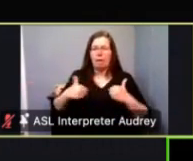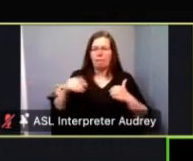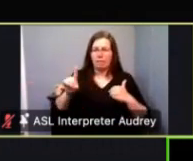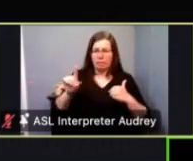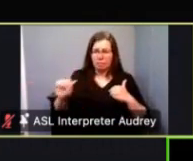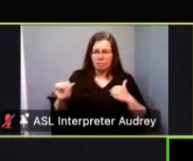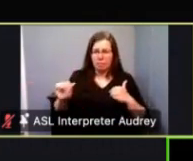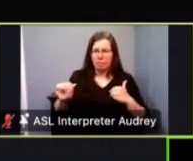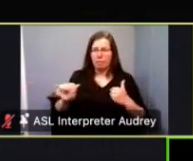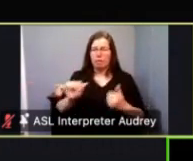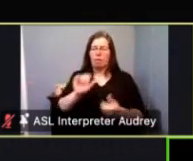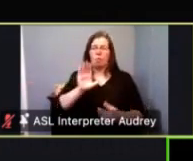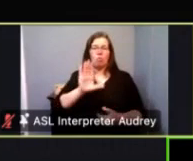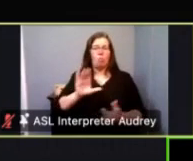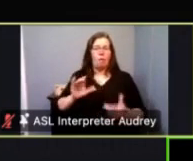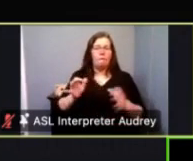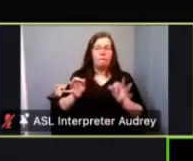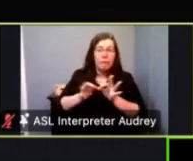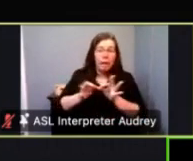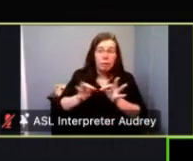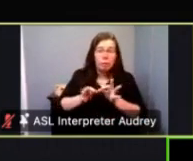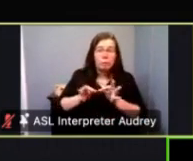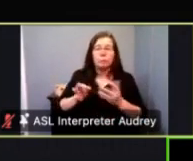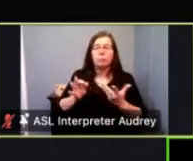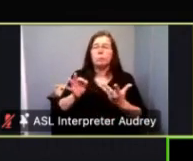how you're valued in life.